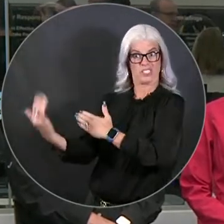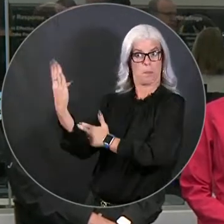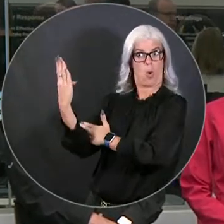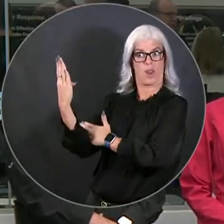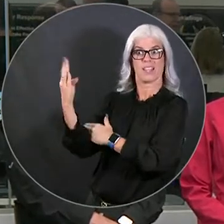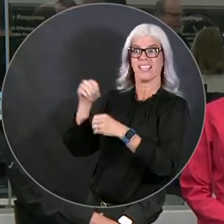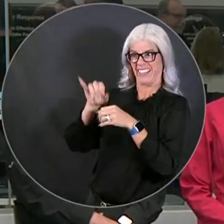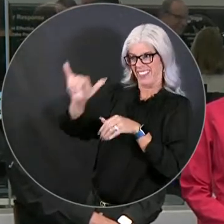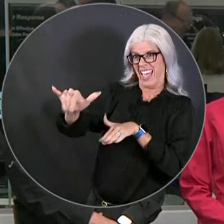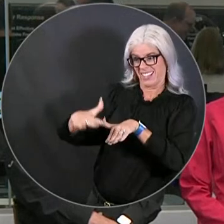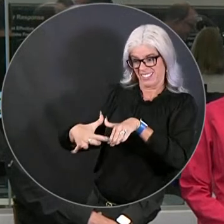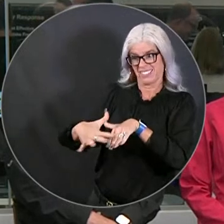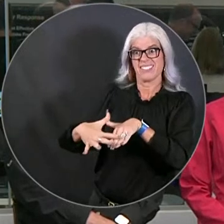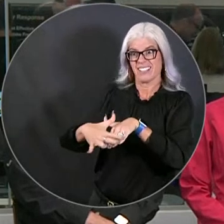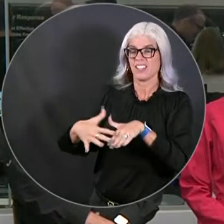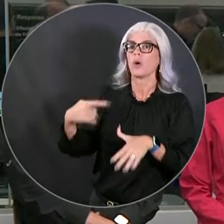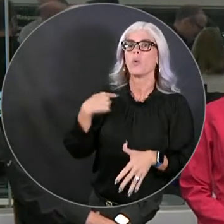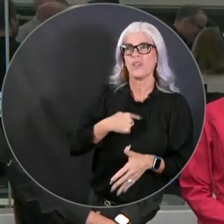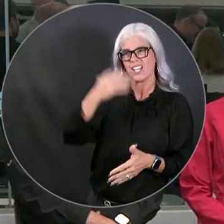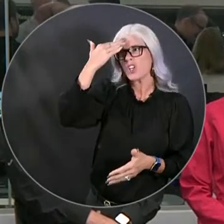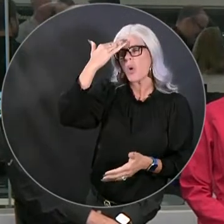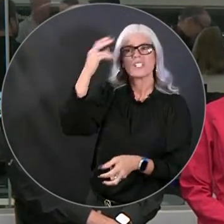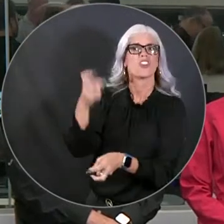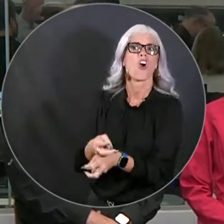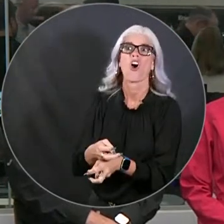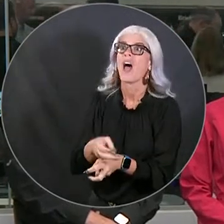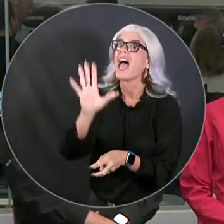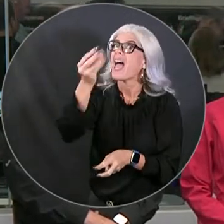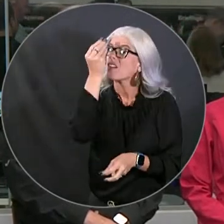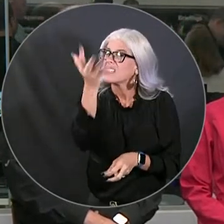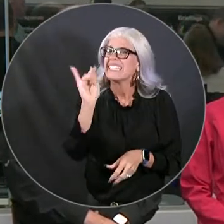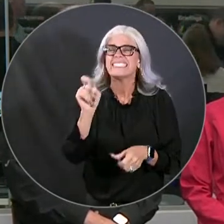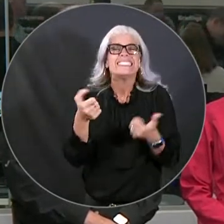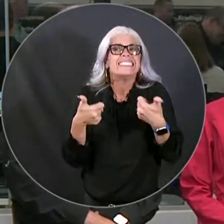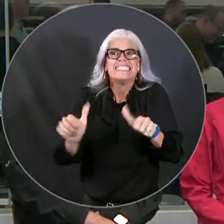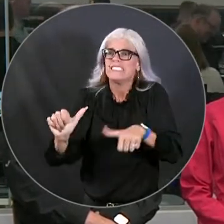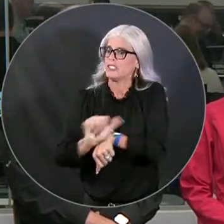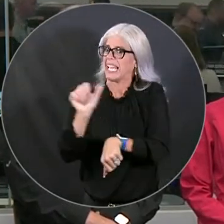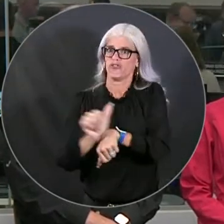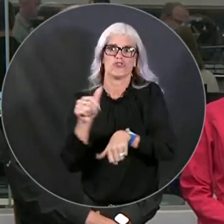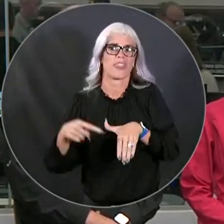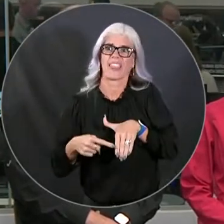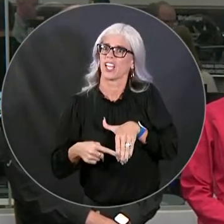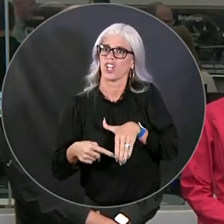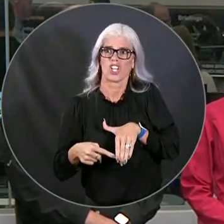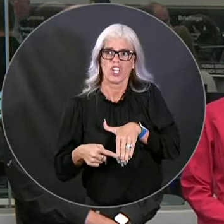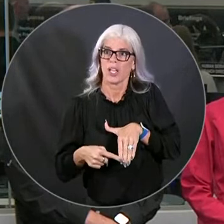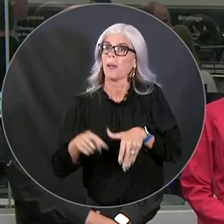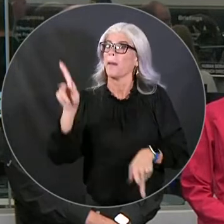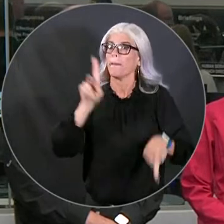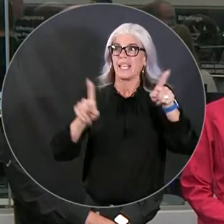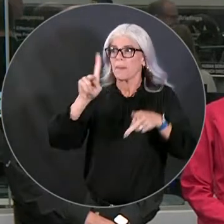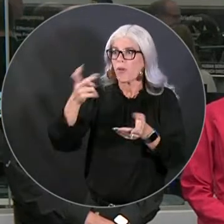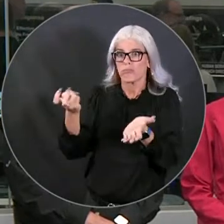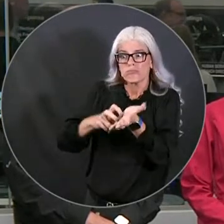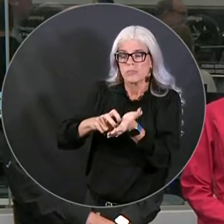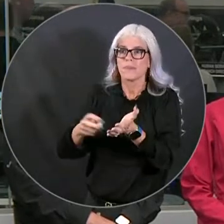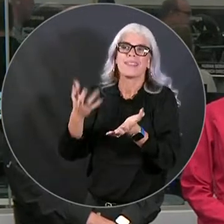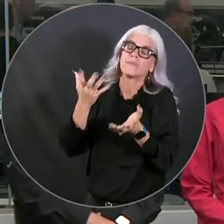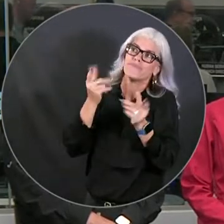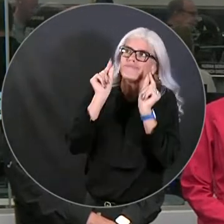is still a hazardous situation. Those folks that were in there in the wee hours of the morning were taking big risks as